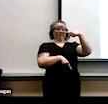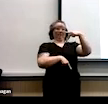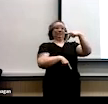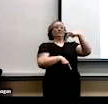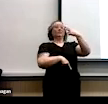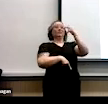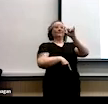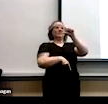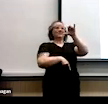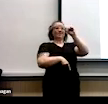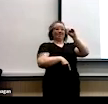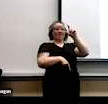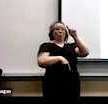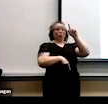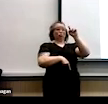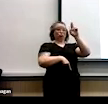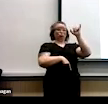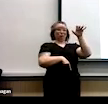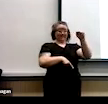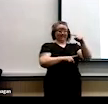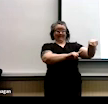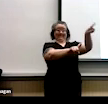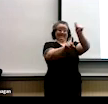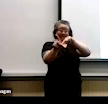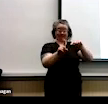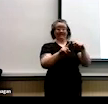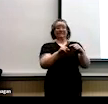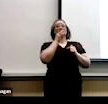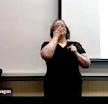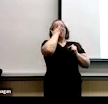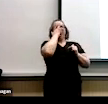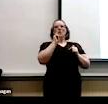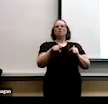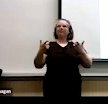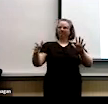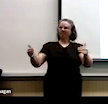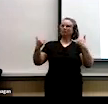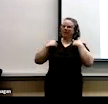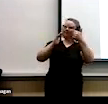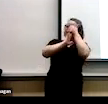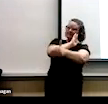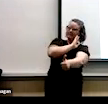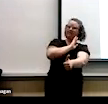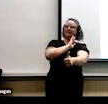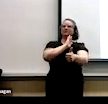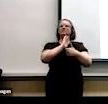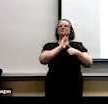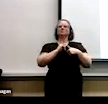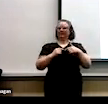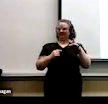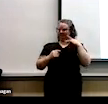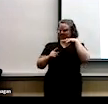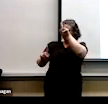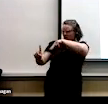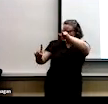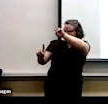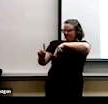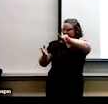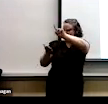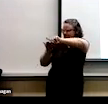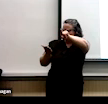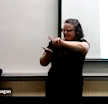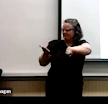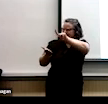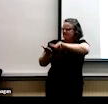have the skills. And they said, yeah, I have the skills, but if what I think the patient needs is a physiotherapist and an occupational therapist, and there are no